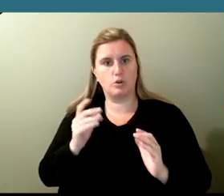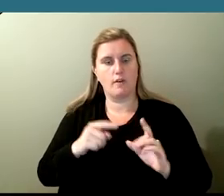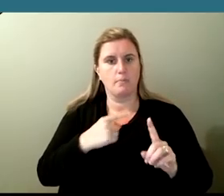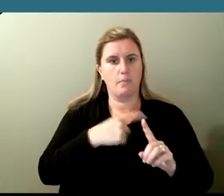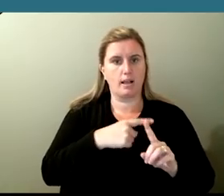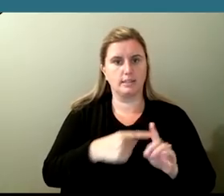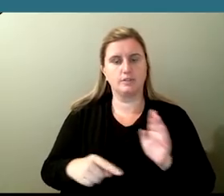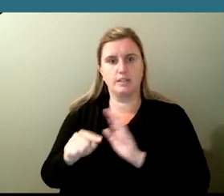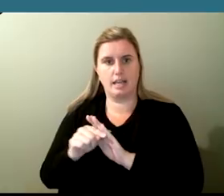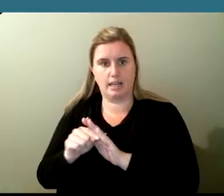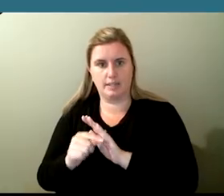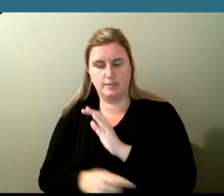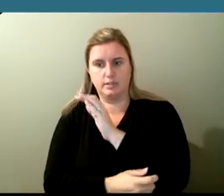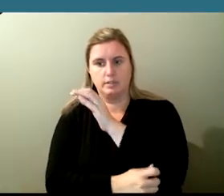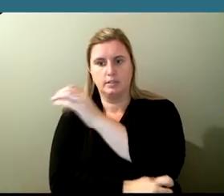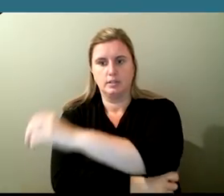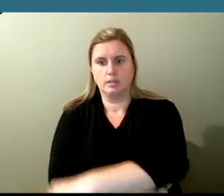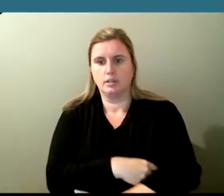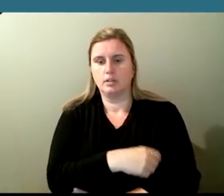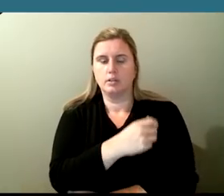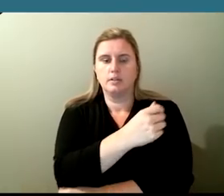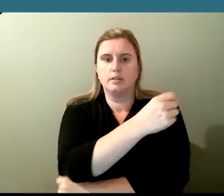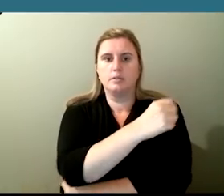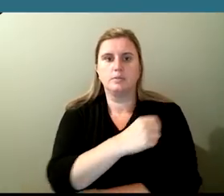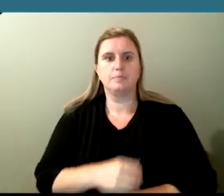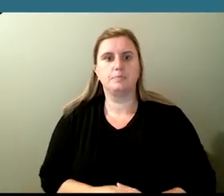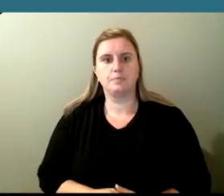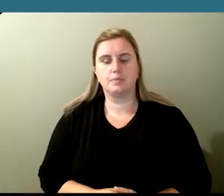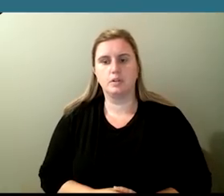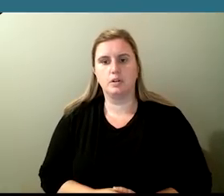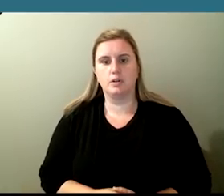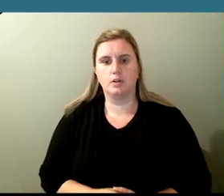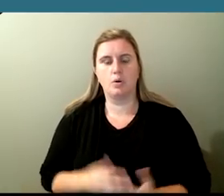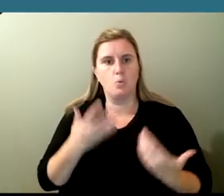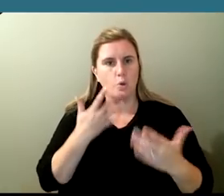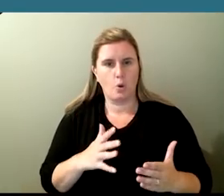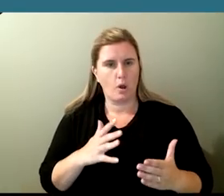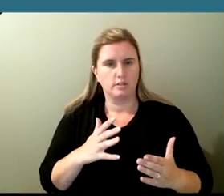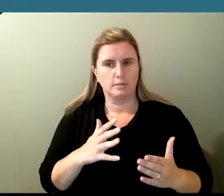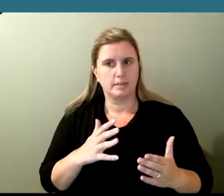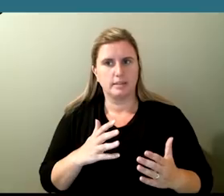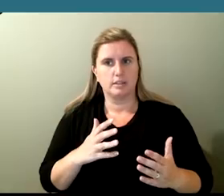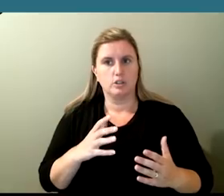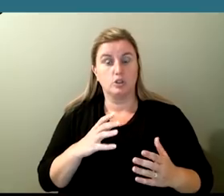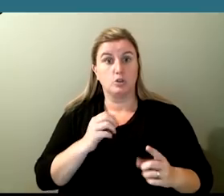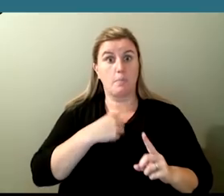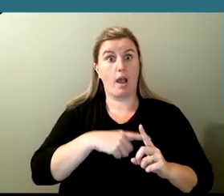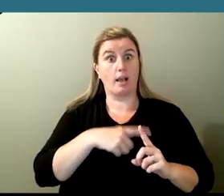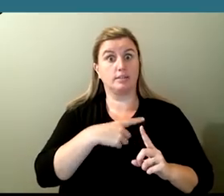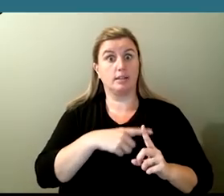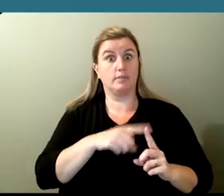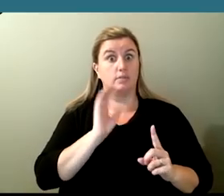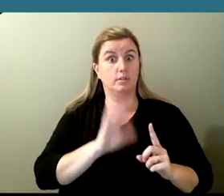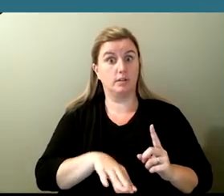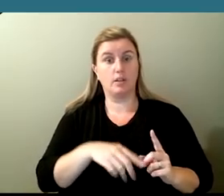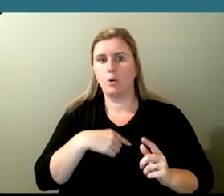negatives. We don't want to be too positive that we don't even